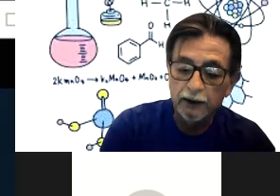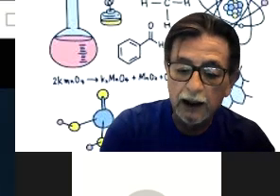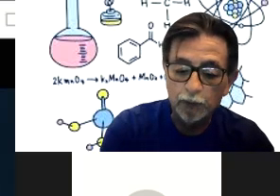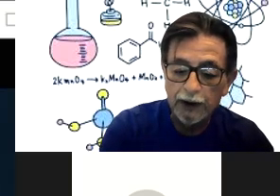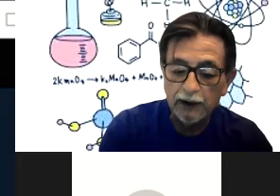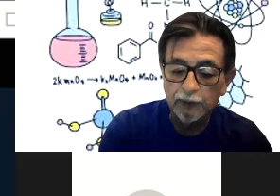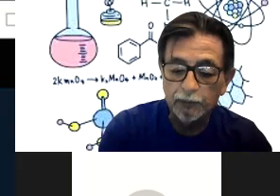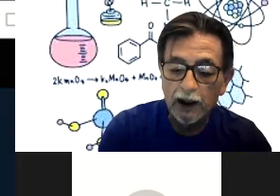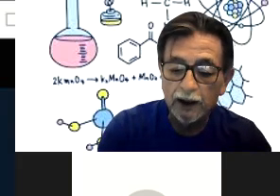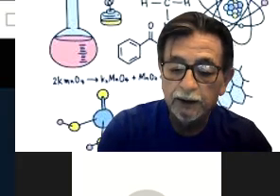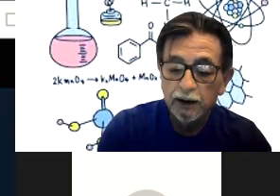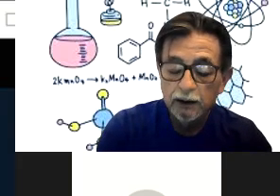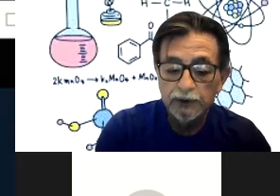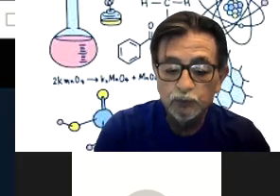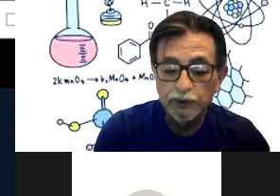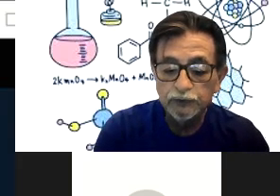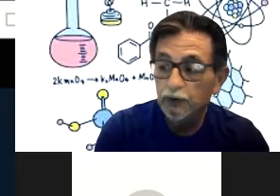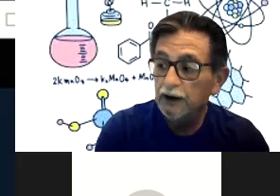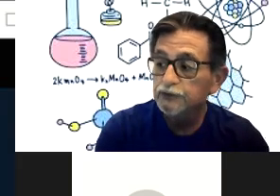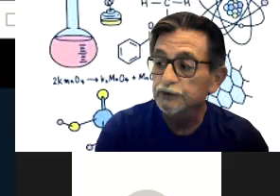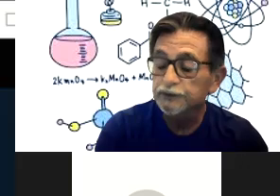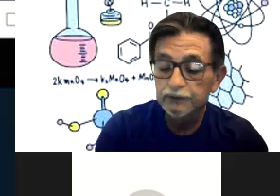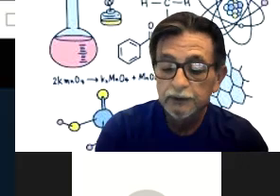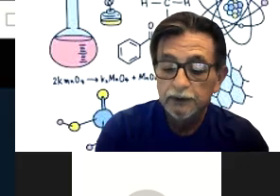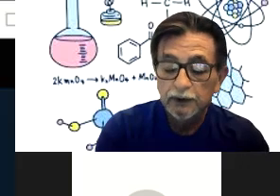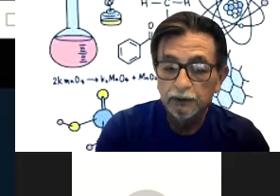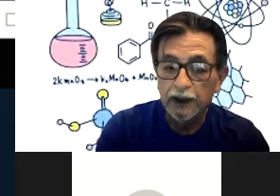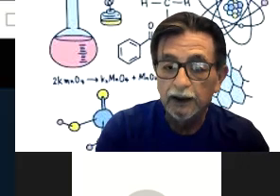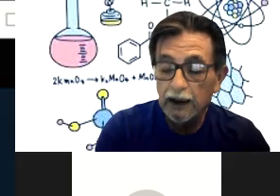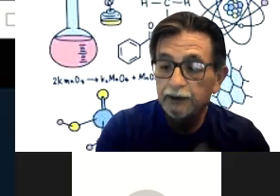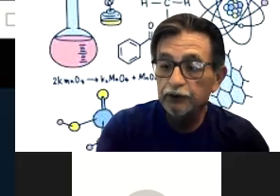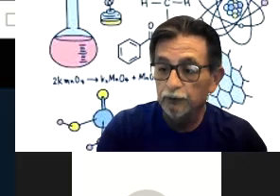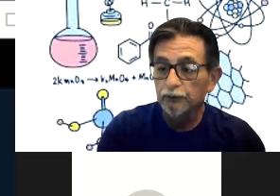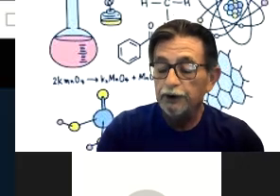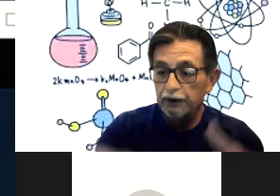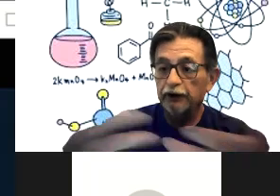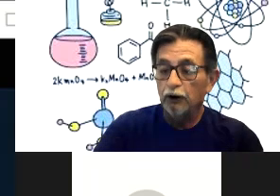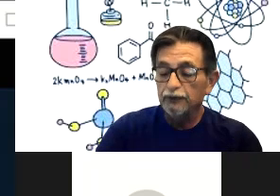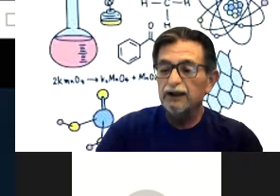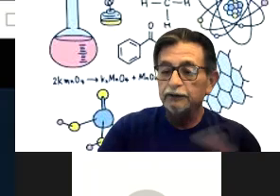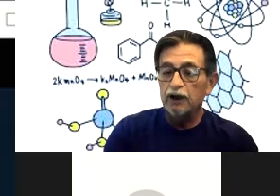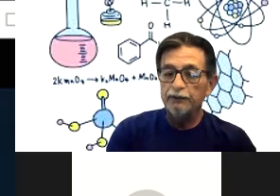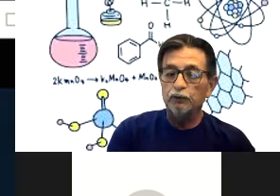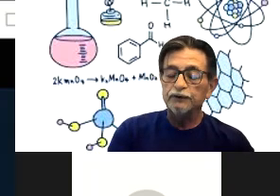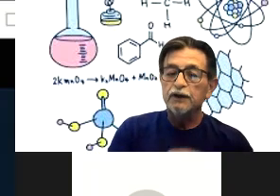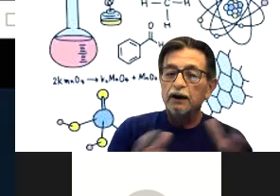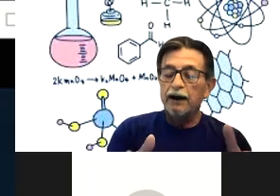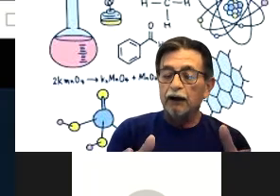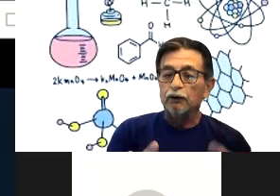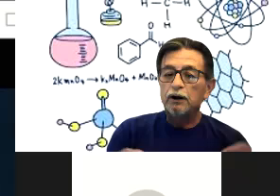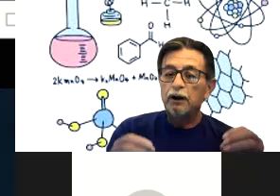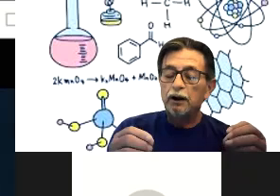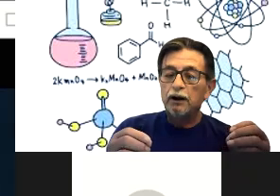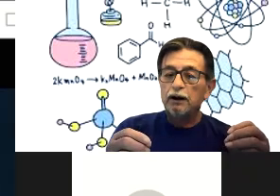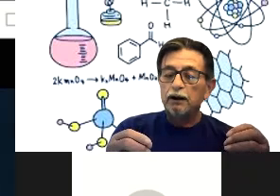like I would have a bond between two hydrogens, okay, and chlorine and all the diatomic ones.